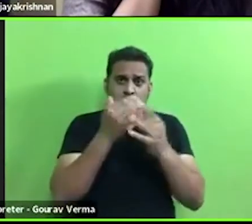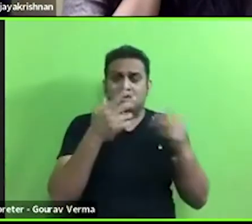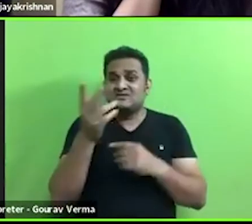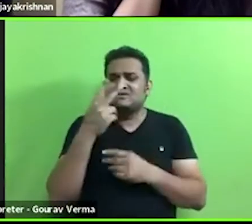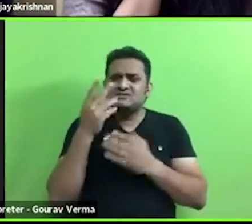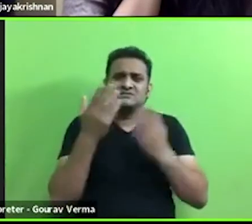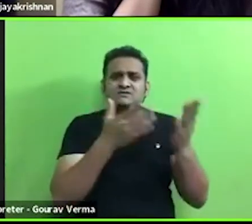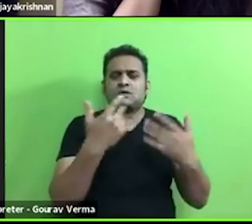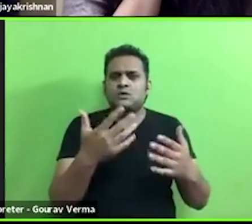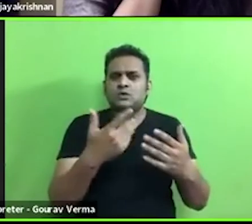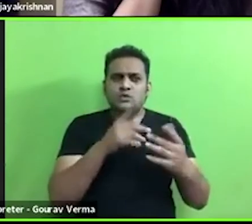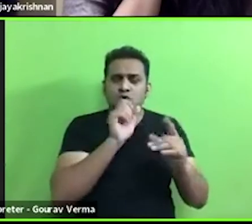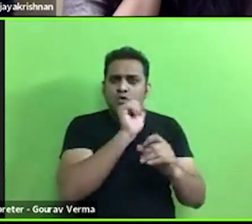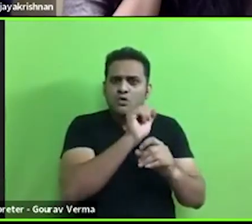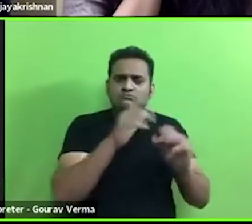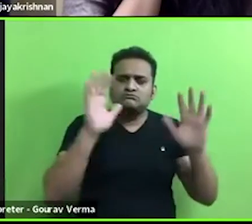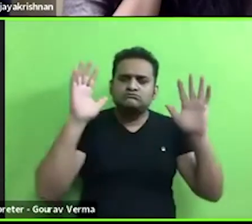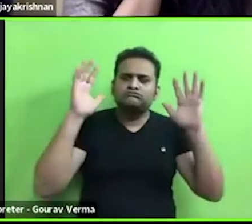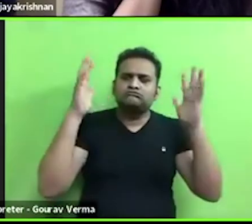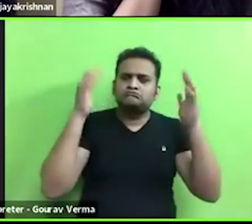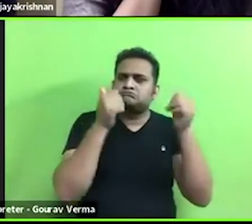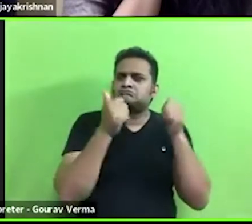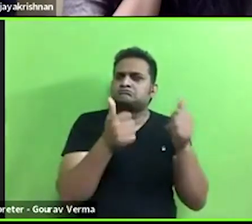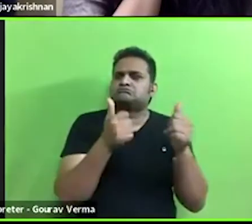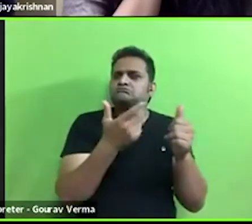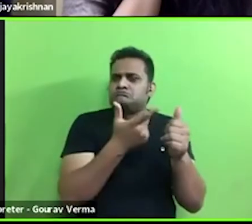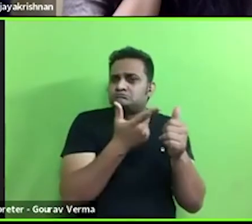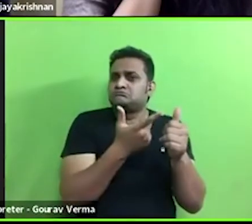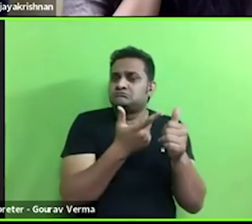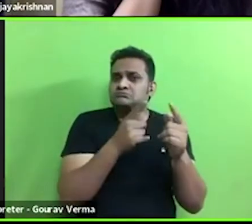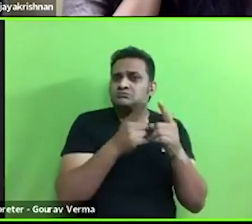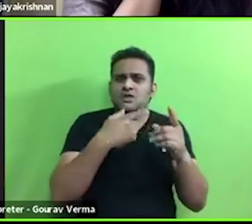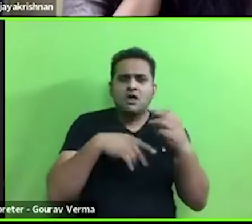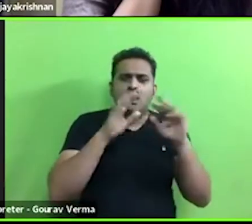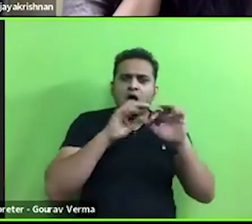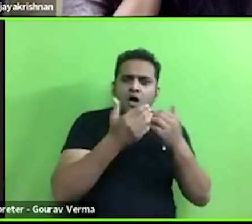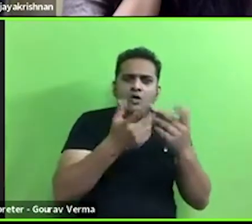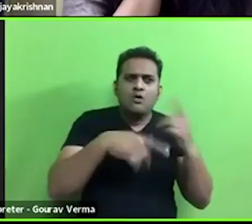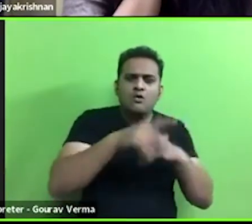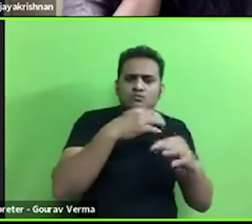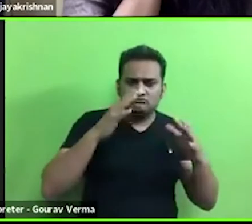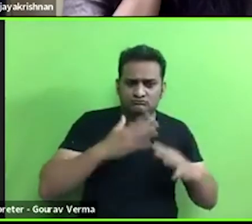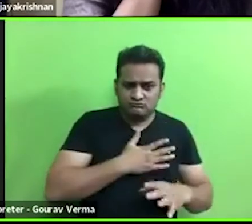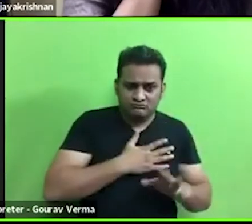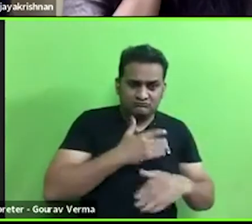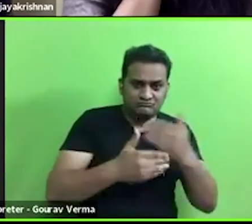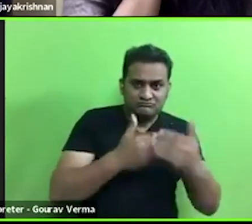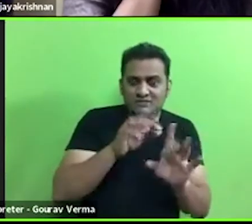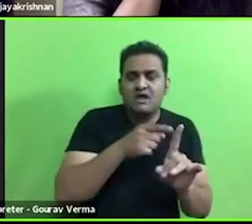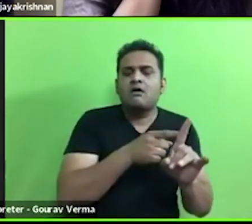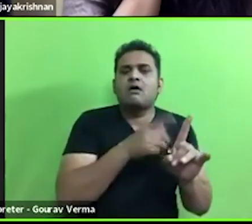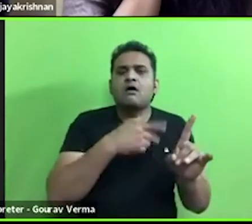the rhythmic appreciation is rooted in the nativization of their existence. It's quite a, and that's why the art